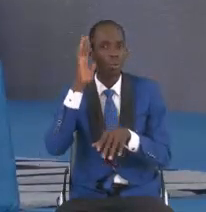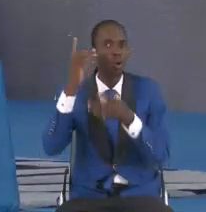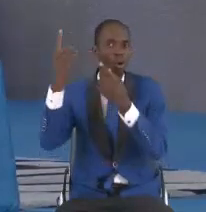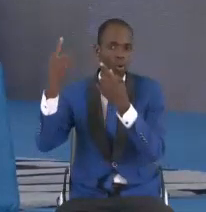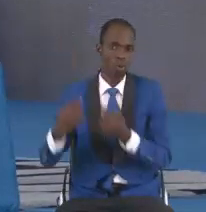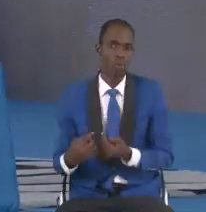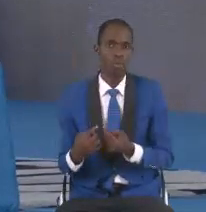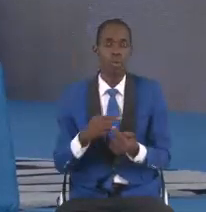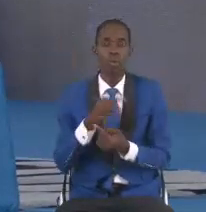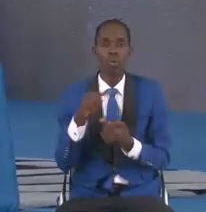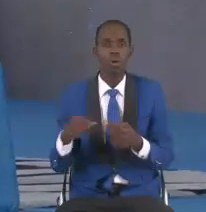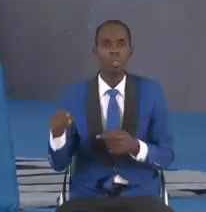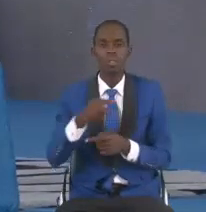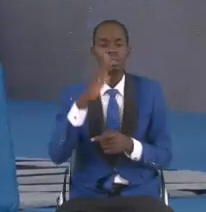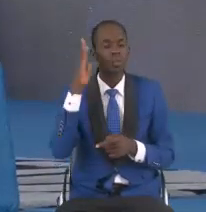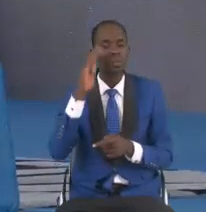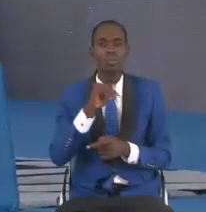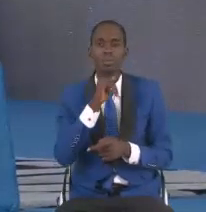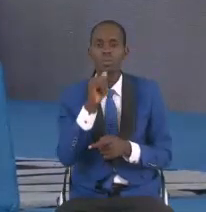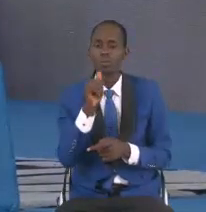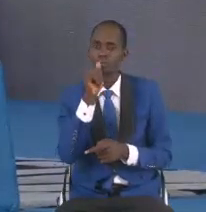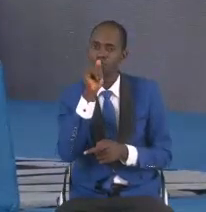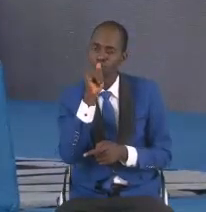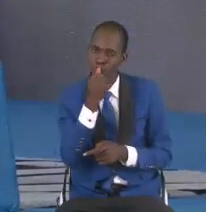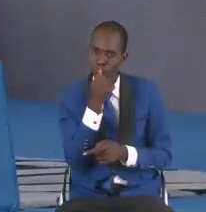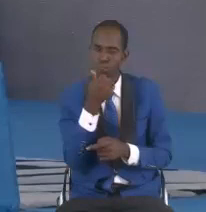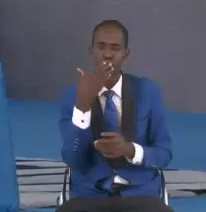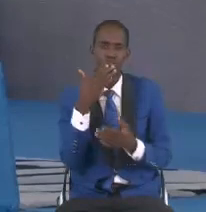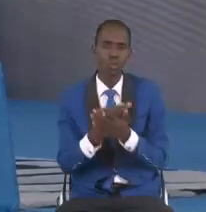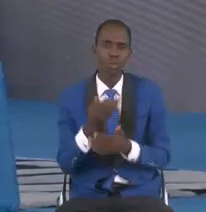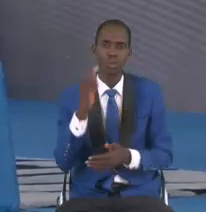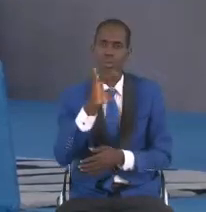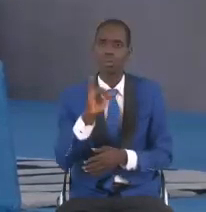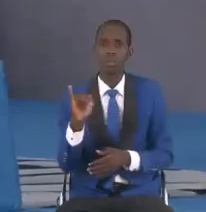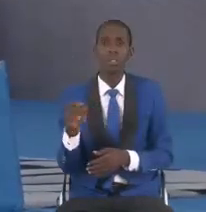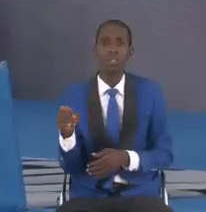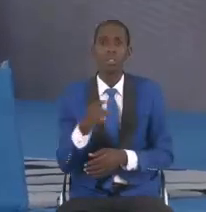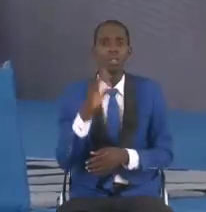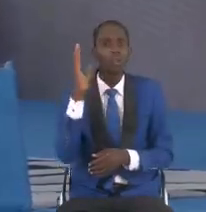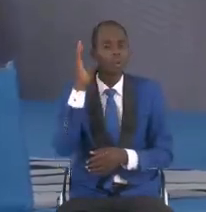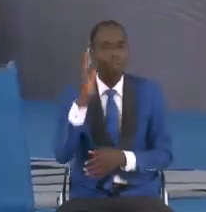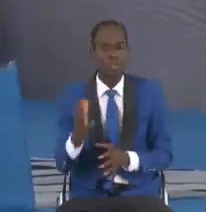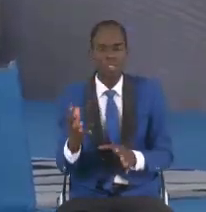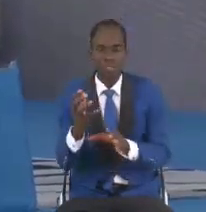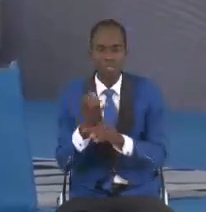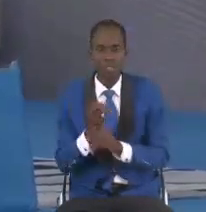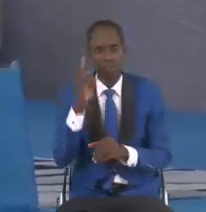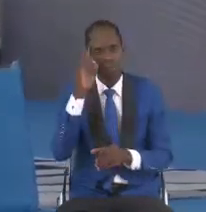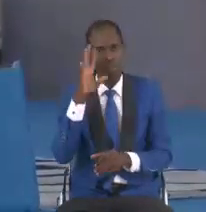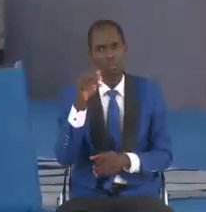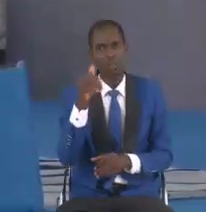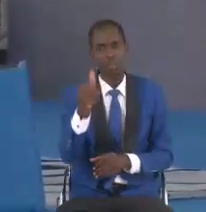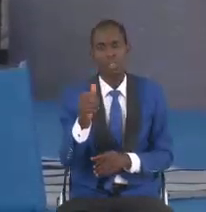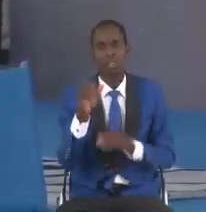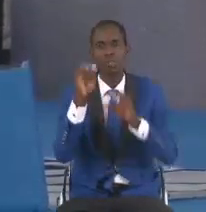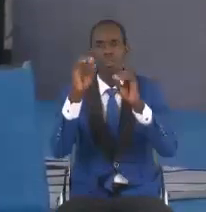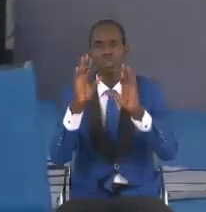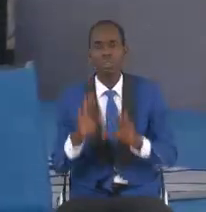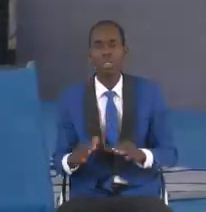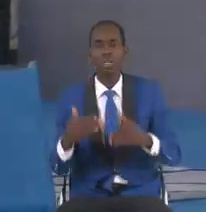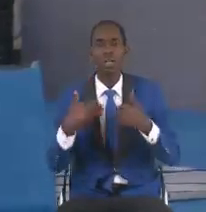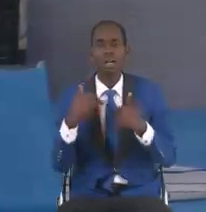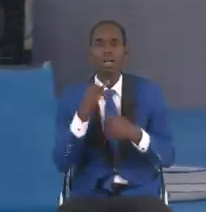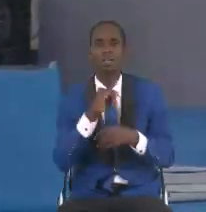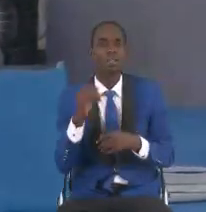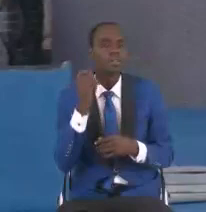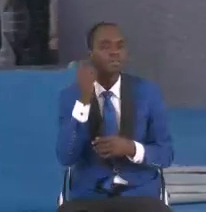not endure sound doctrine, and they will heap to themselves teachers having itching ears. That's